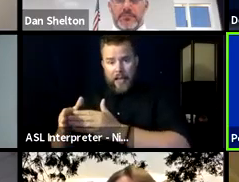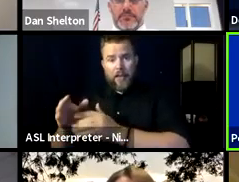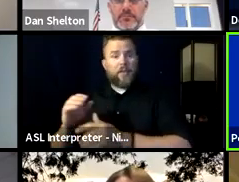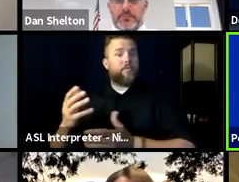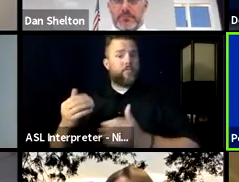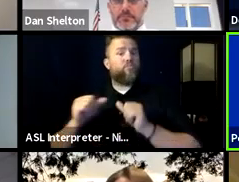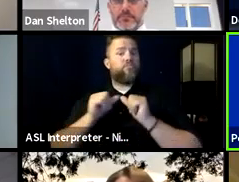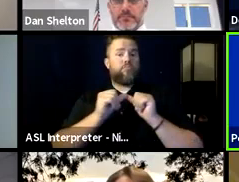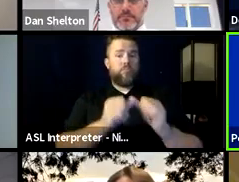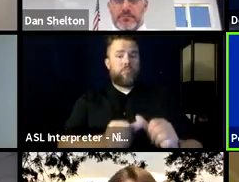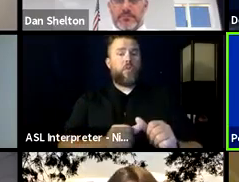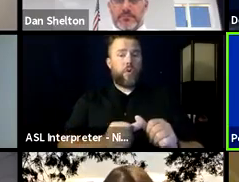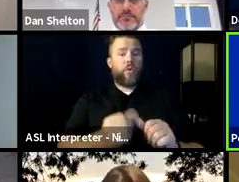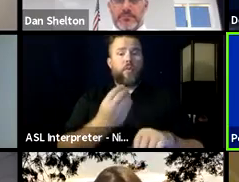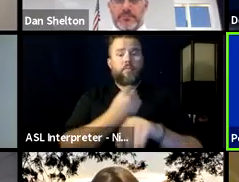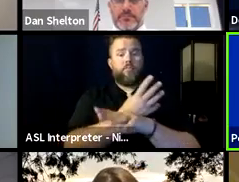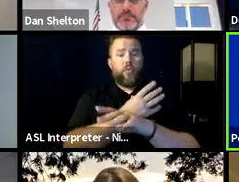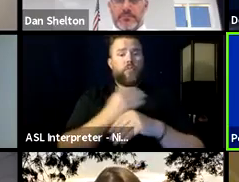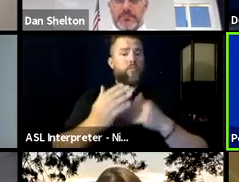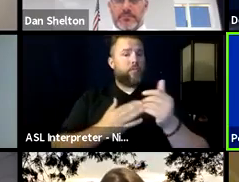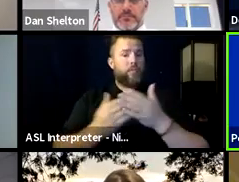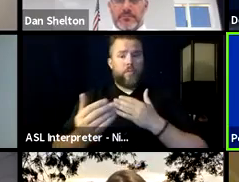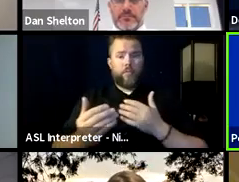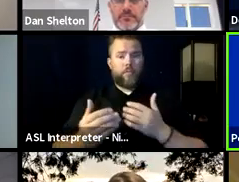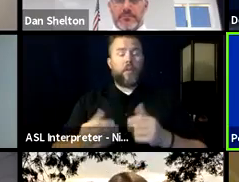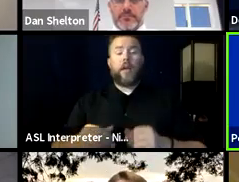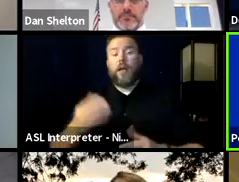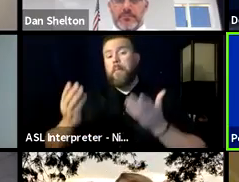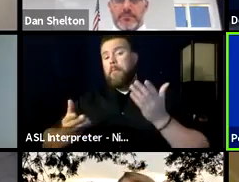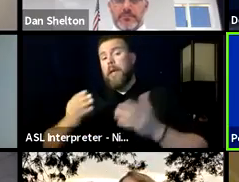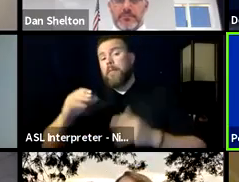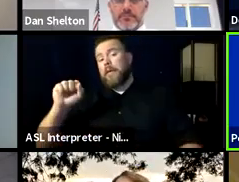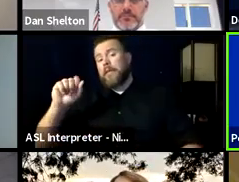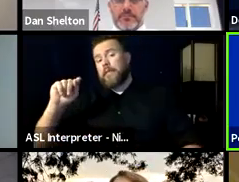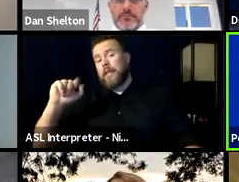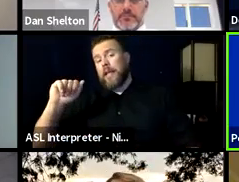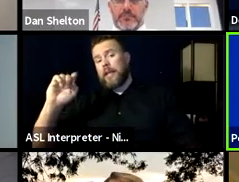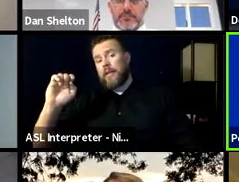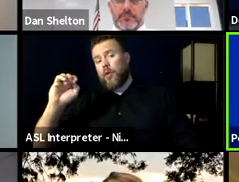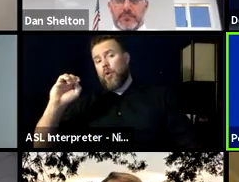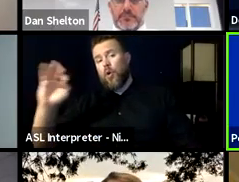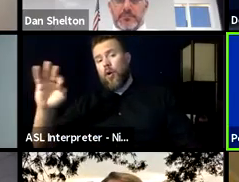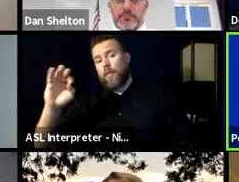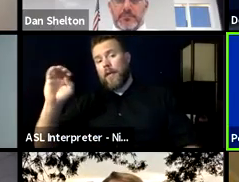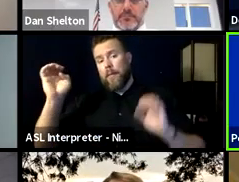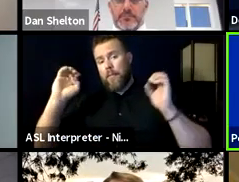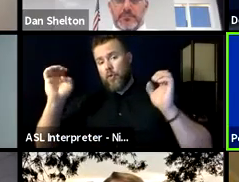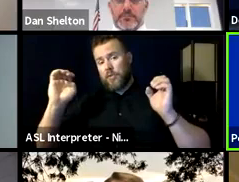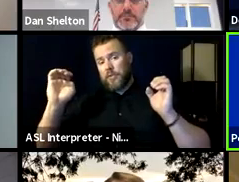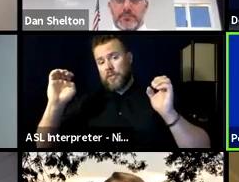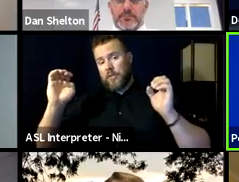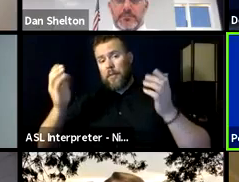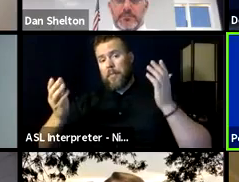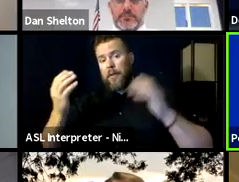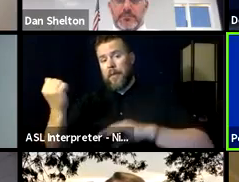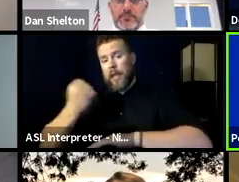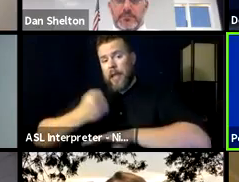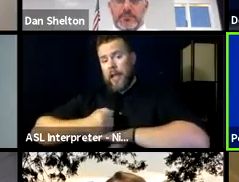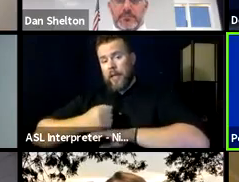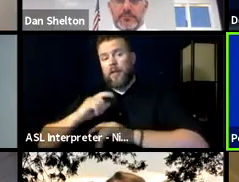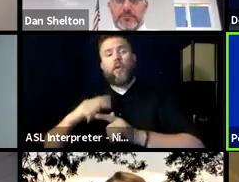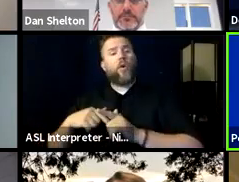a state of emergency may be terminated before all concerns with COVID-19 have been overcome, and